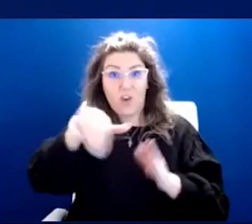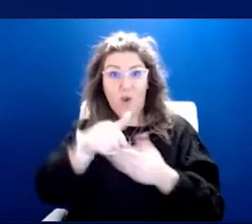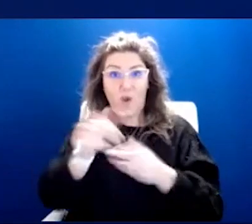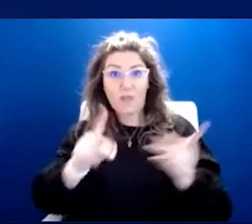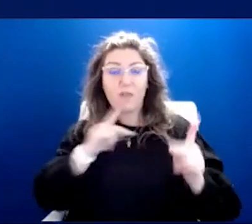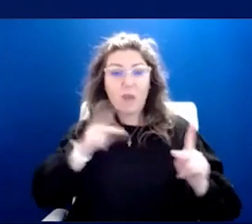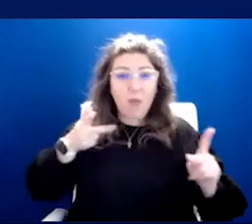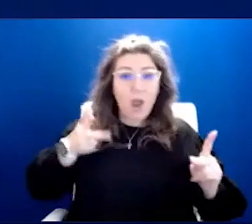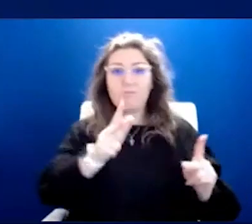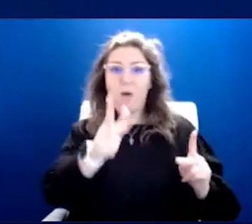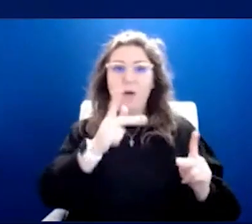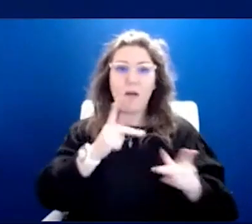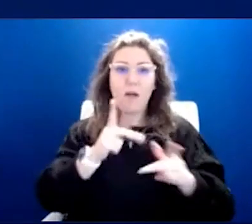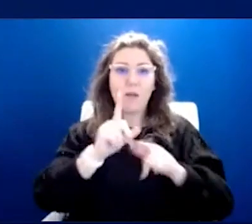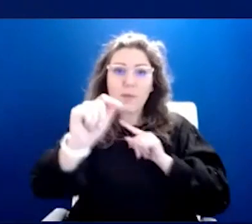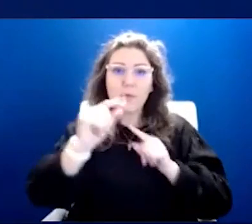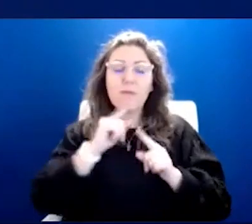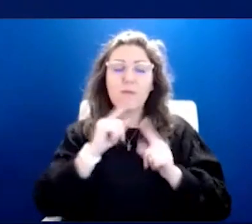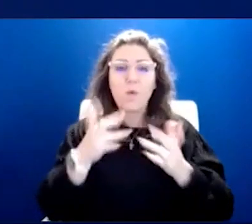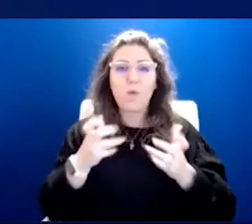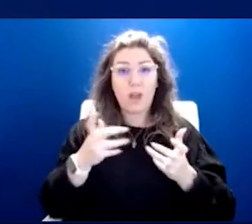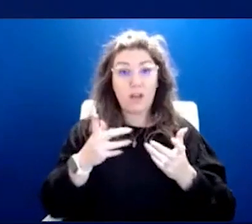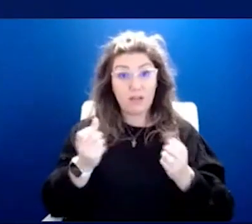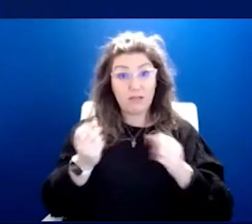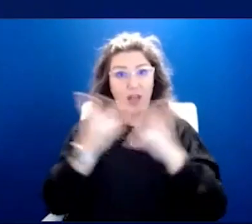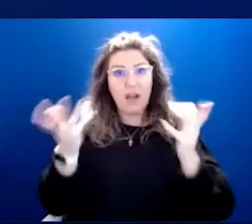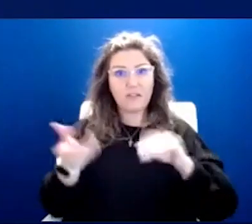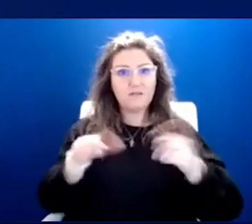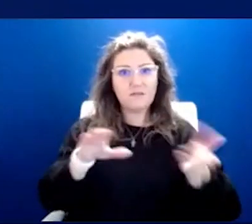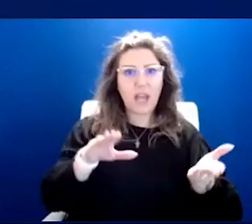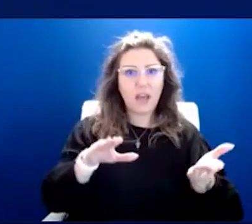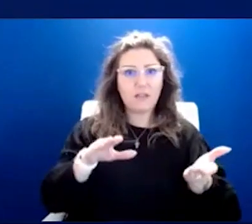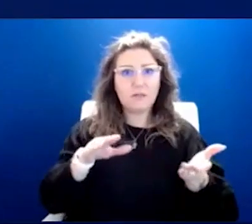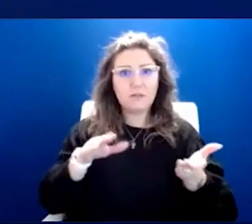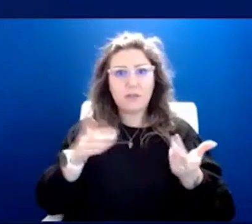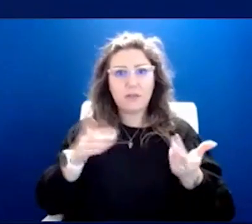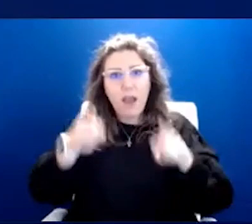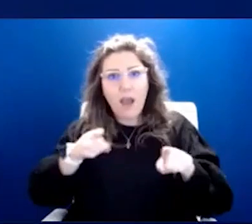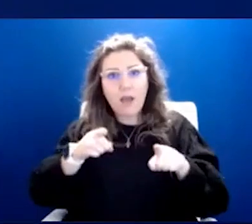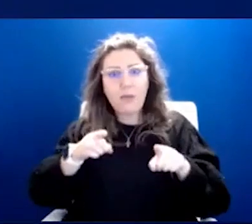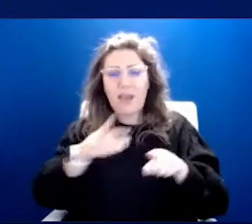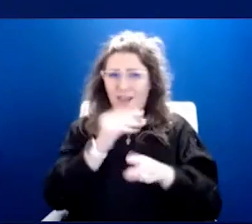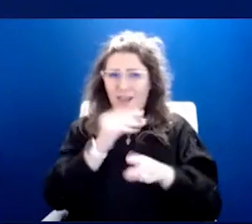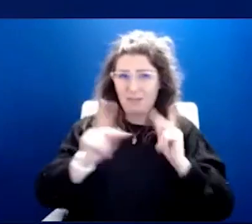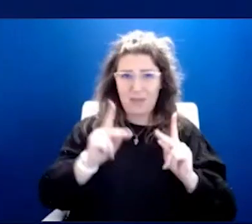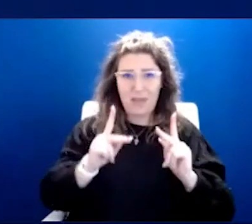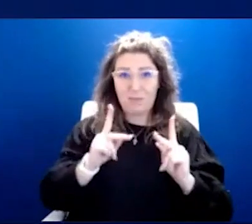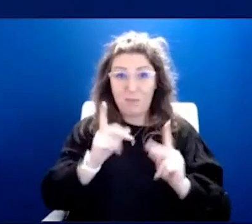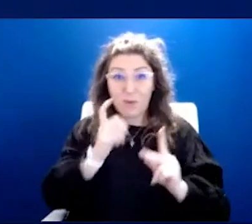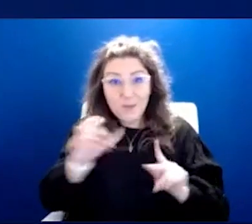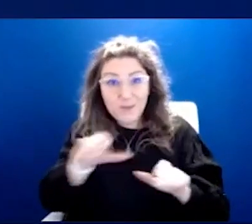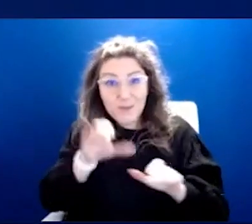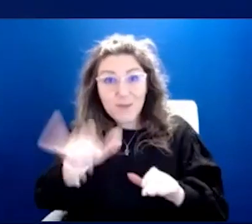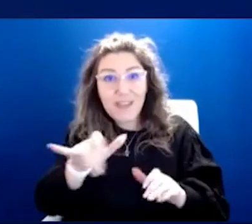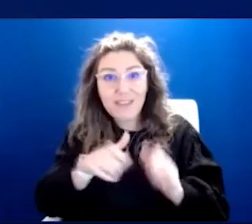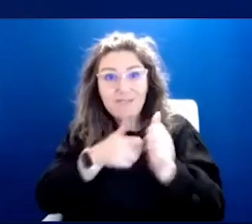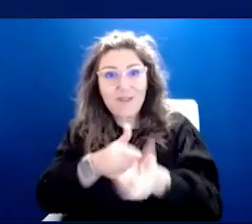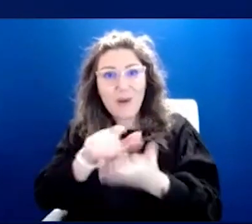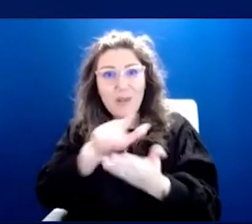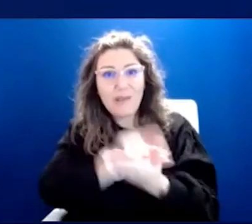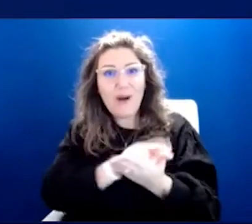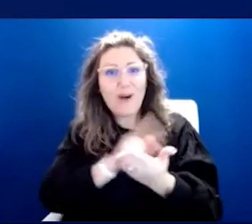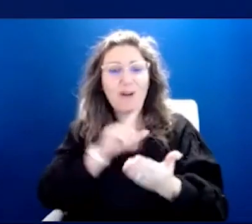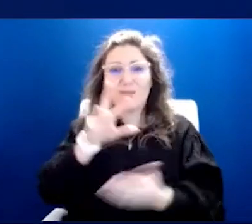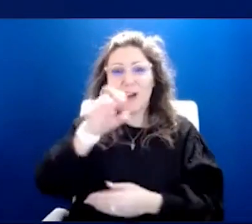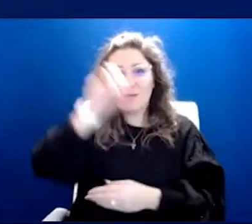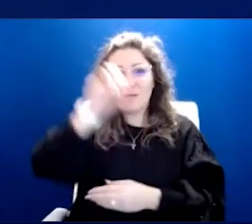hurry, there's gonna be a lot of fatalities on the streets. And people don't do that. 5% of our population does not run all the